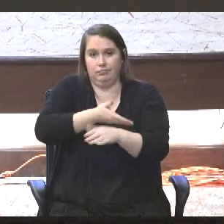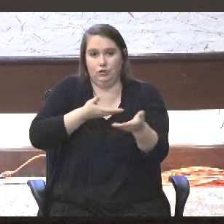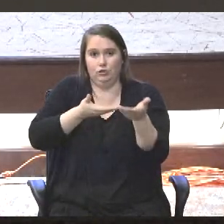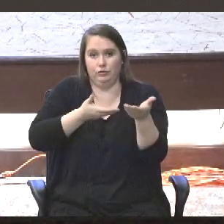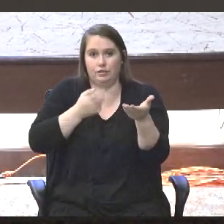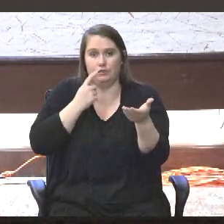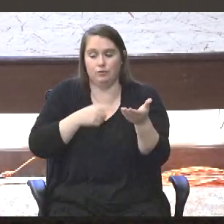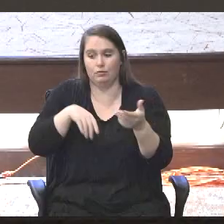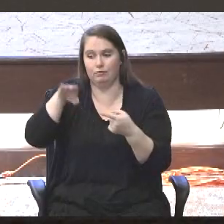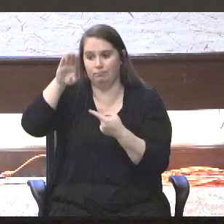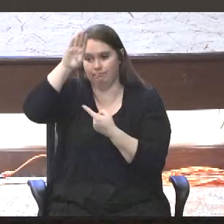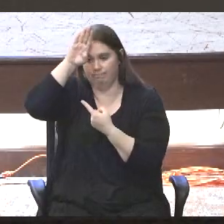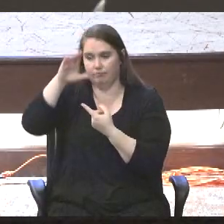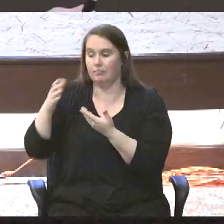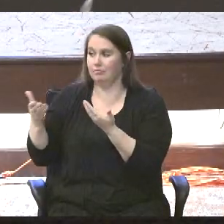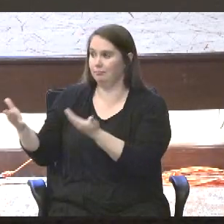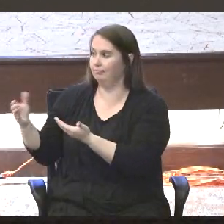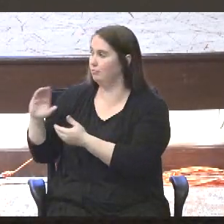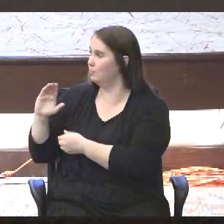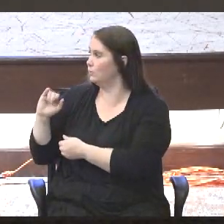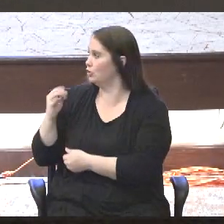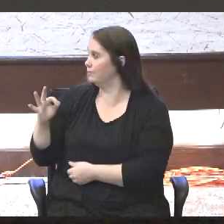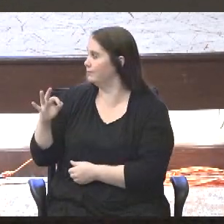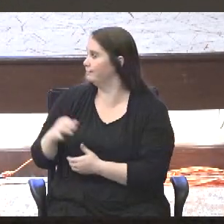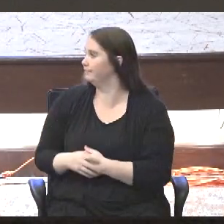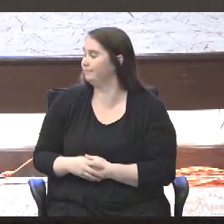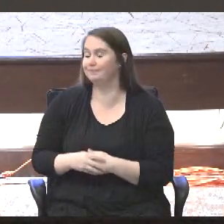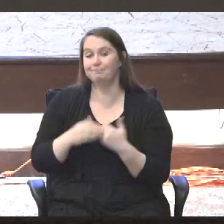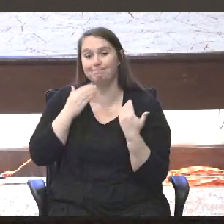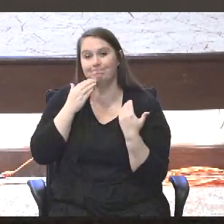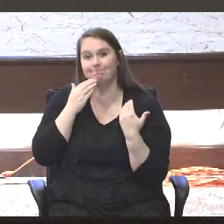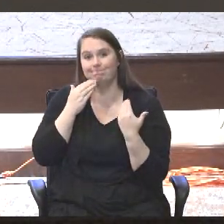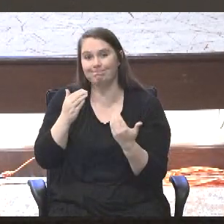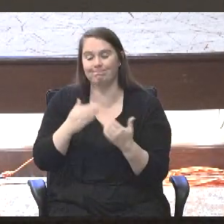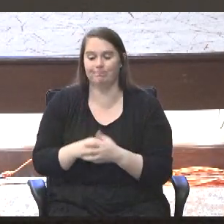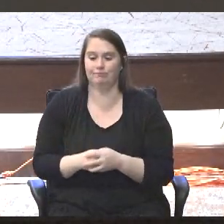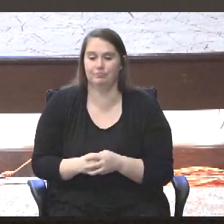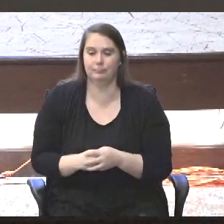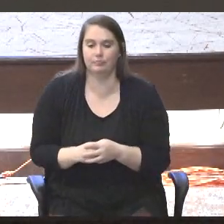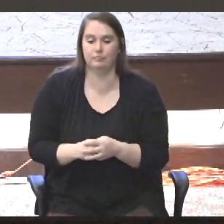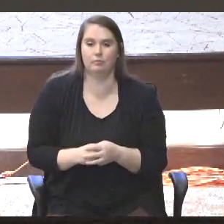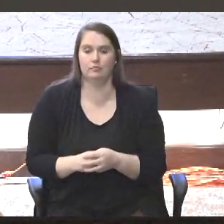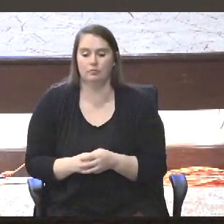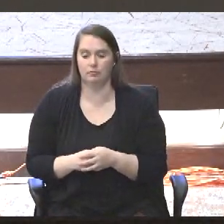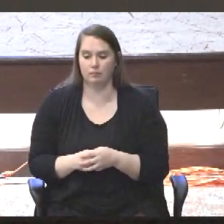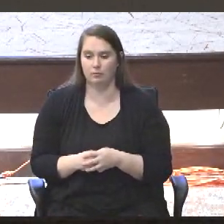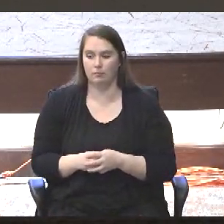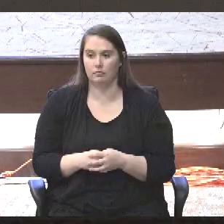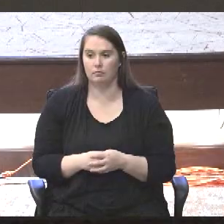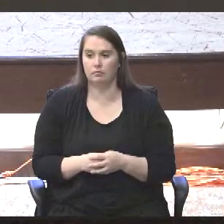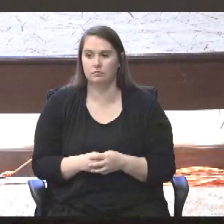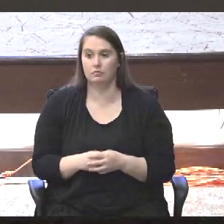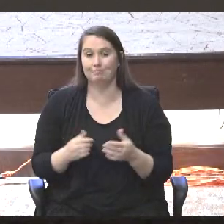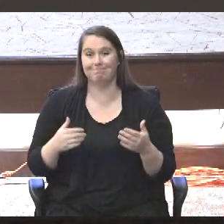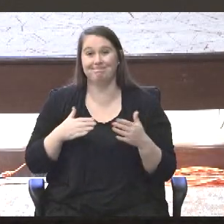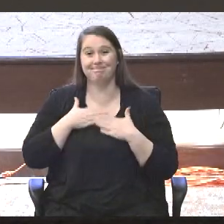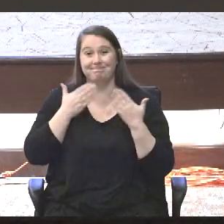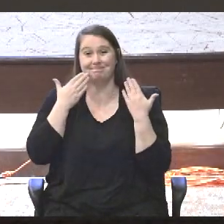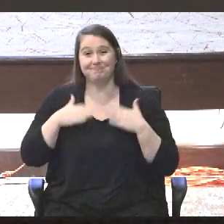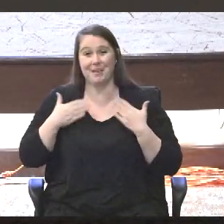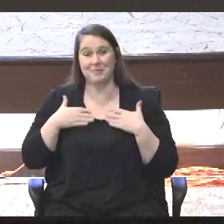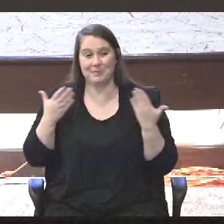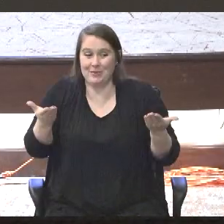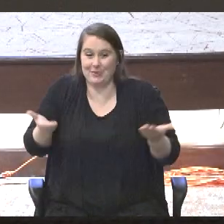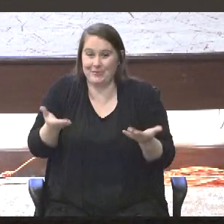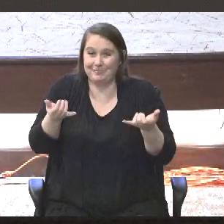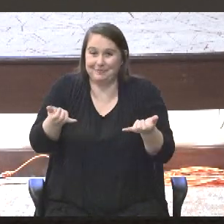Waco. Chief? Thank you, City Manager Ford. Good afternoon, Mr. Mayor, members of council. Thank you for the opportunity to be here today. I will